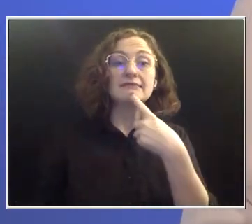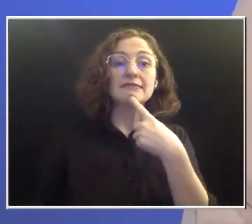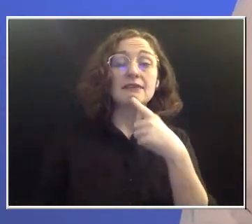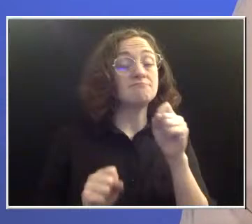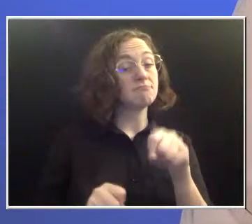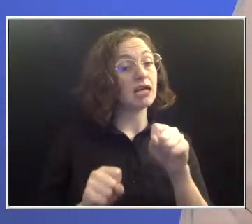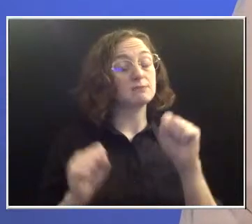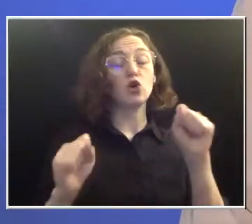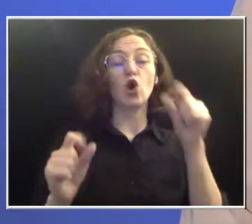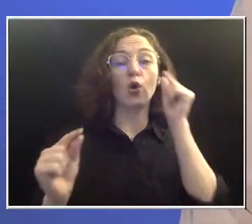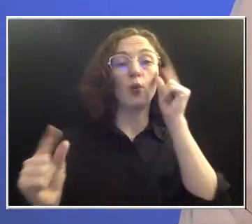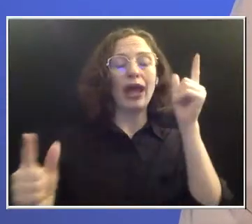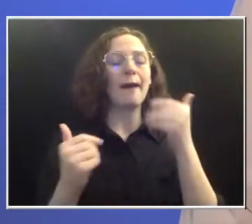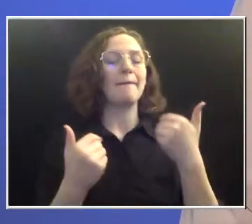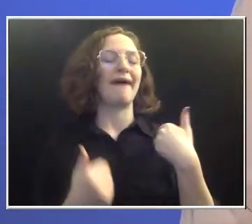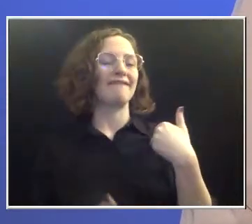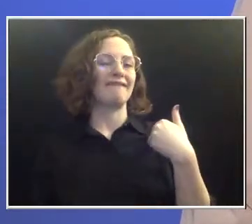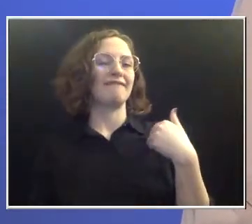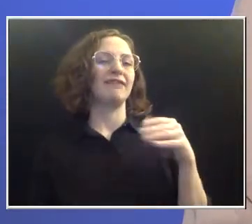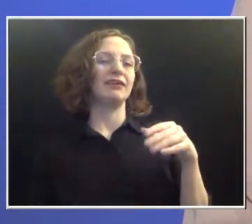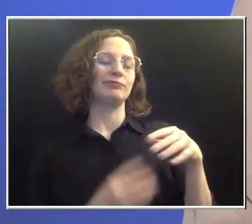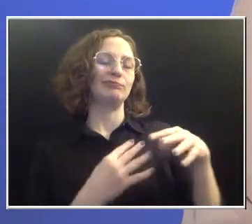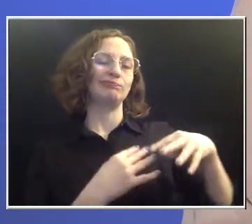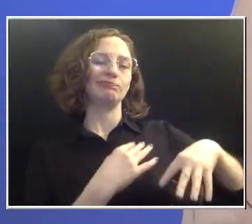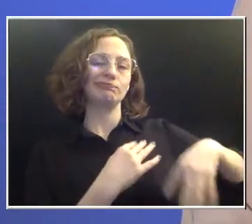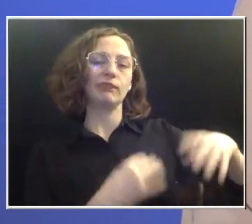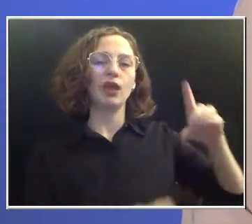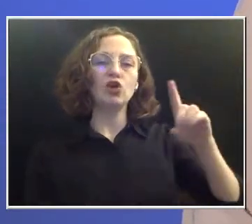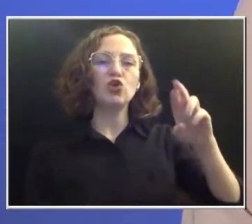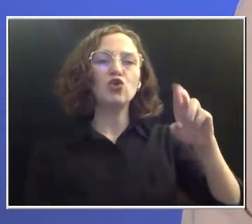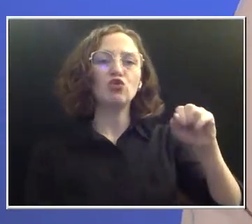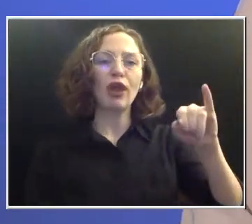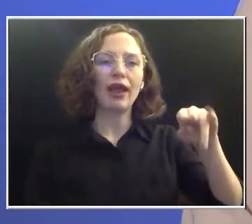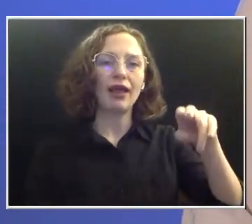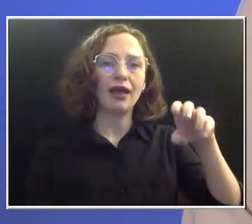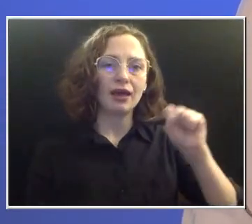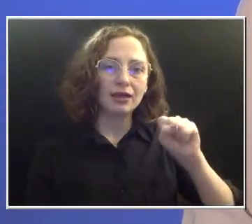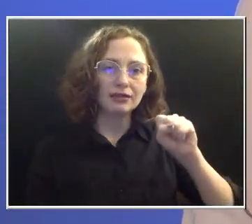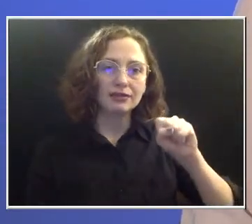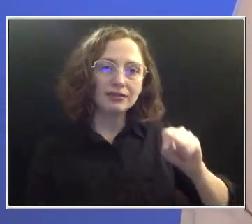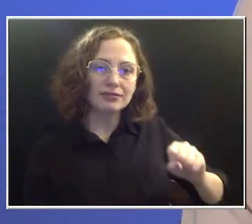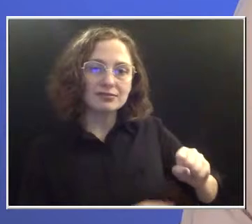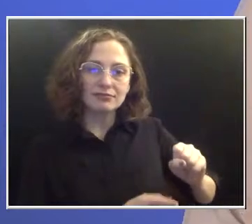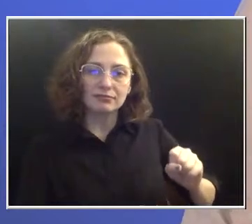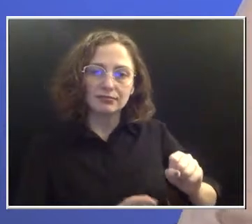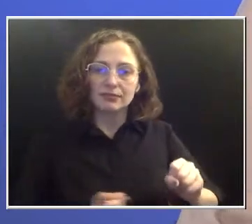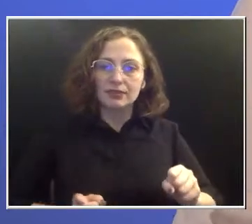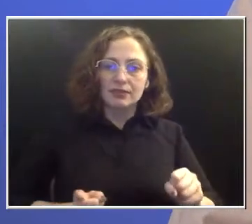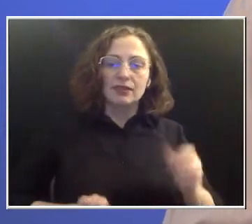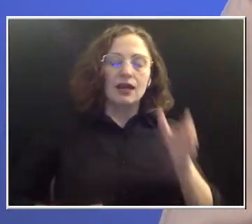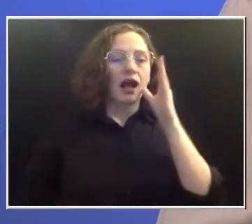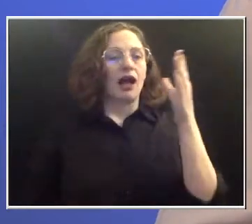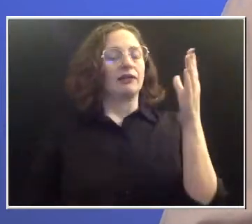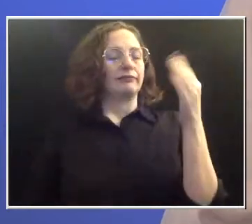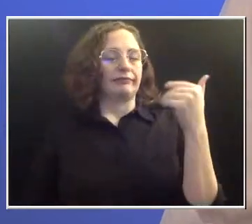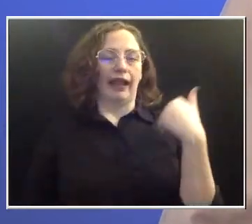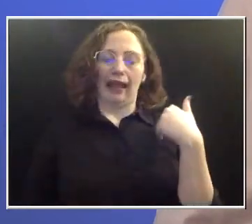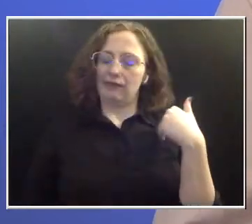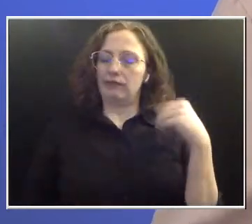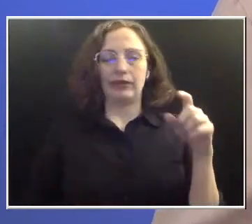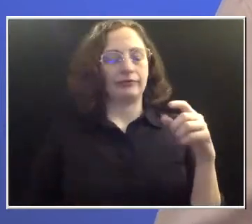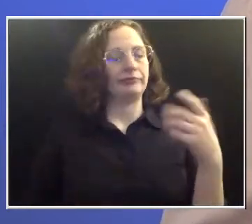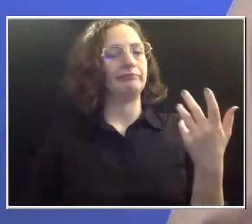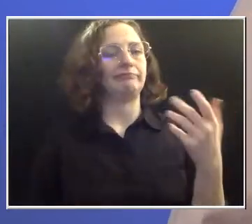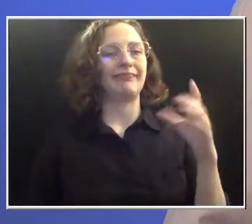drains. And then, I was going to have a catheter for 2 weeks. And so just all of these things, and it's